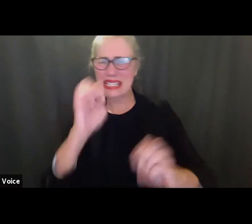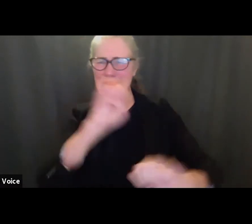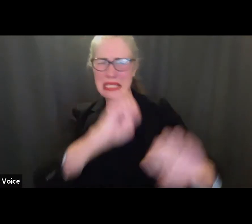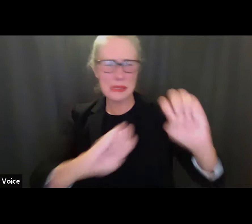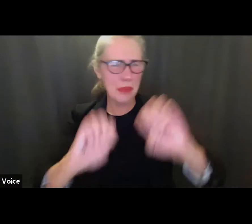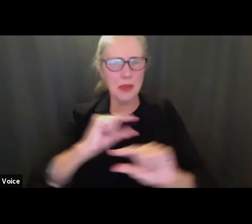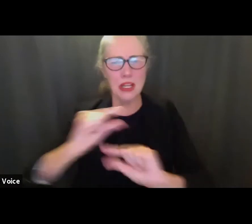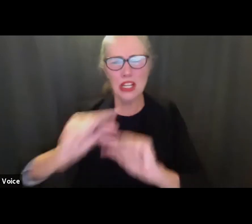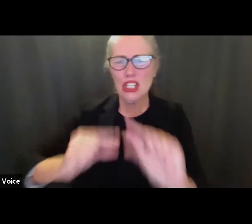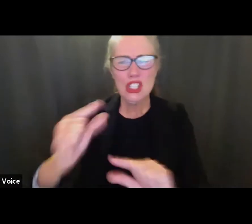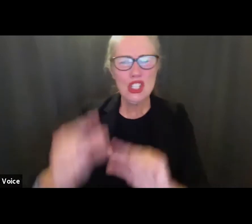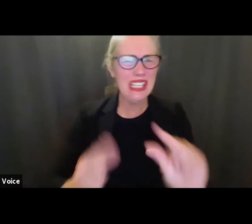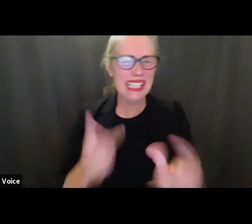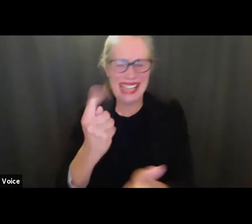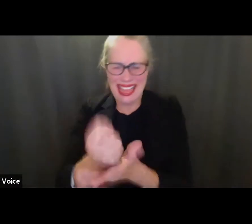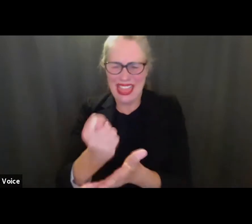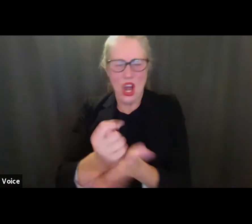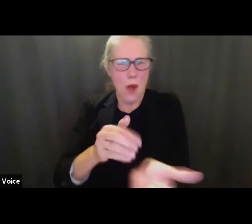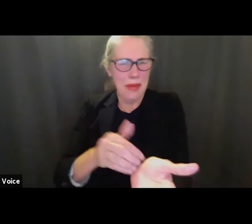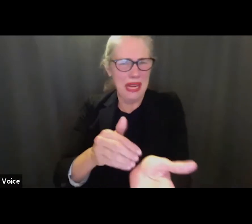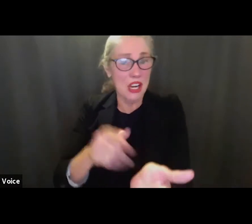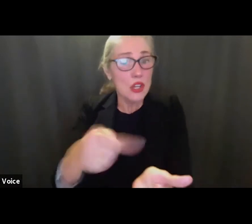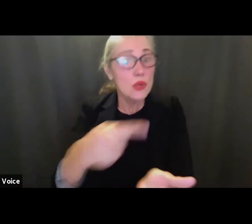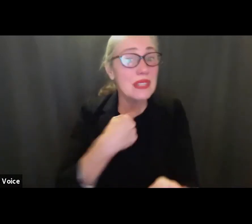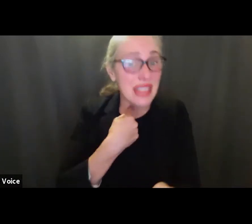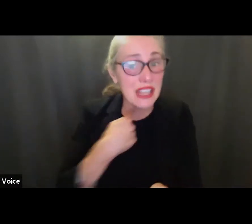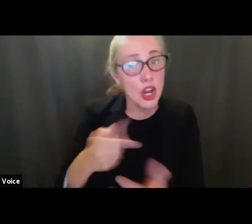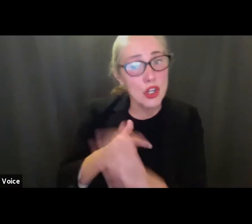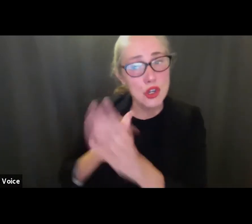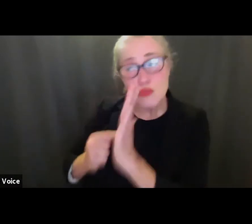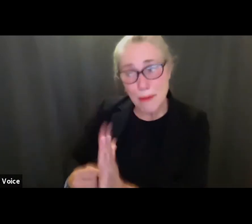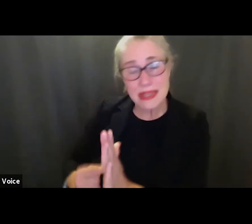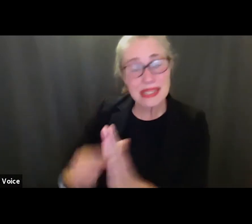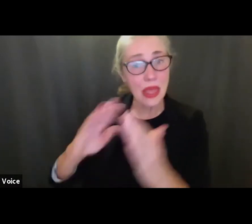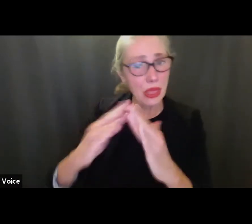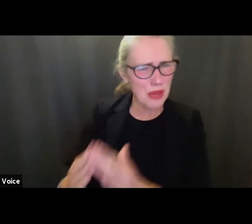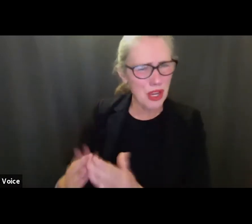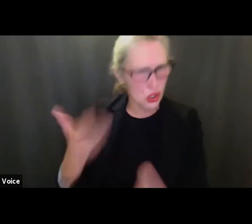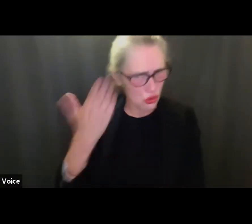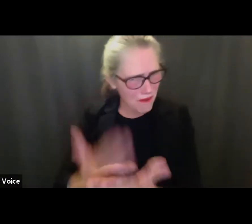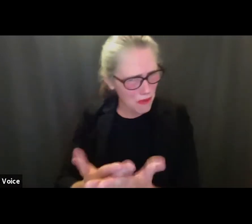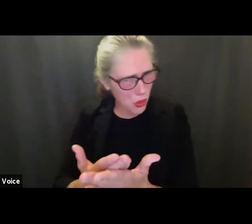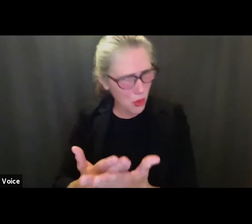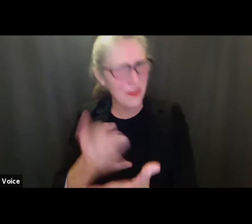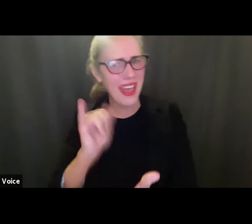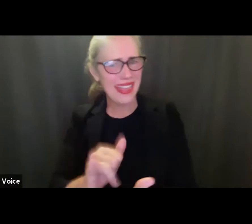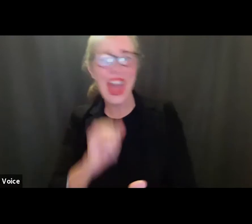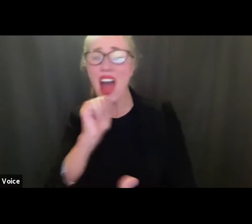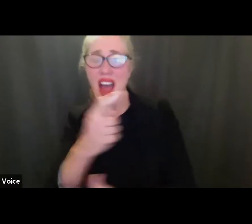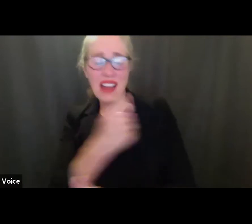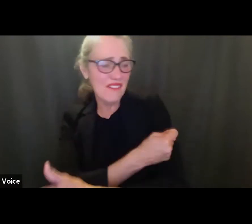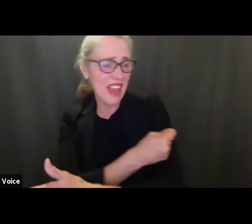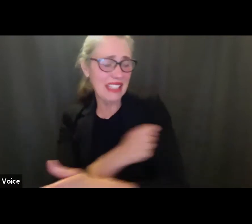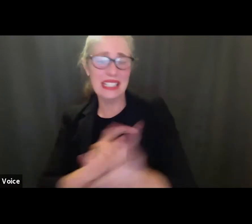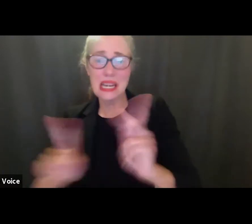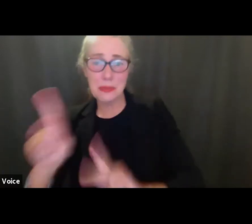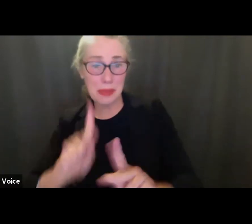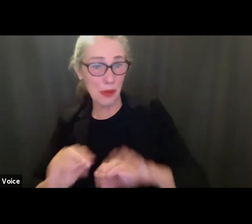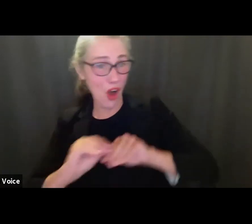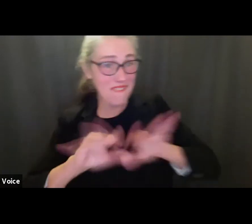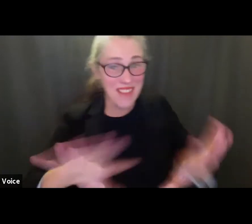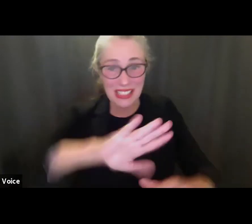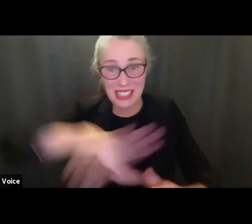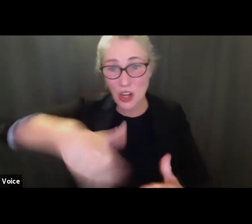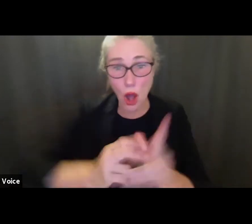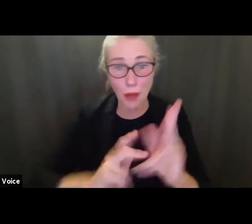voice for the community. Do you have proof that the unvaccinated population is infecting everyone? Will you please provide that for the